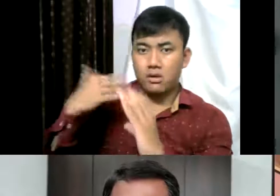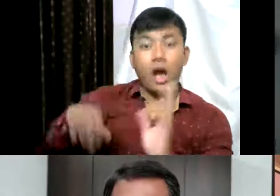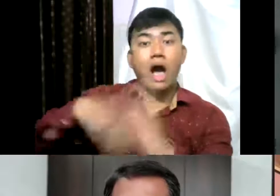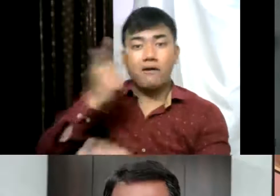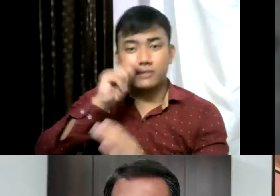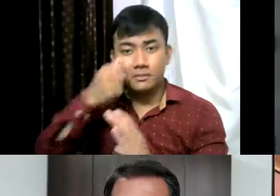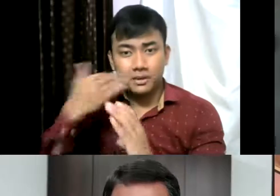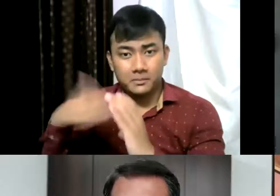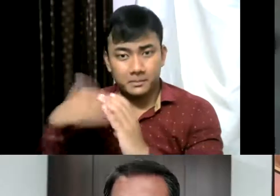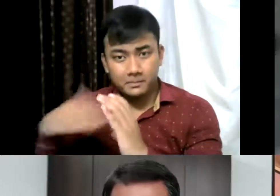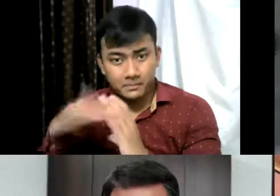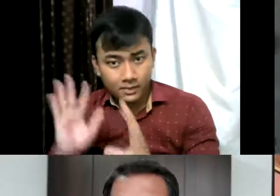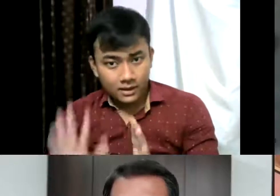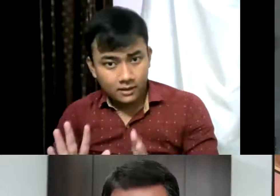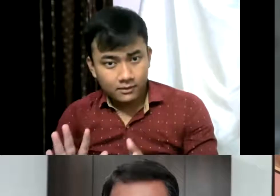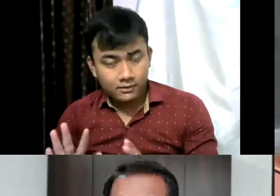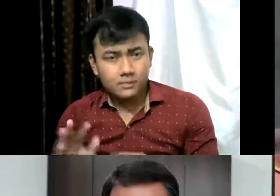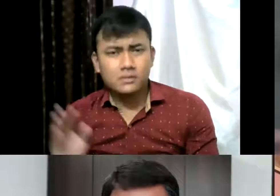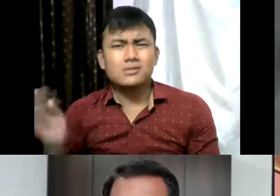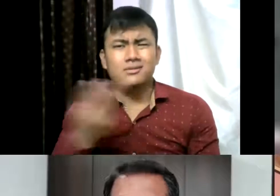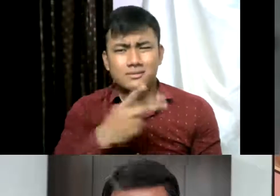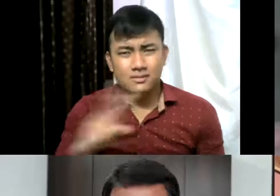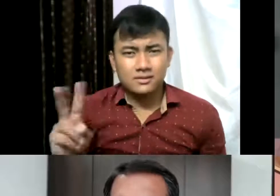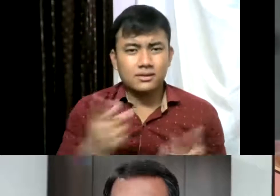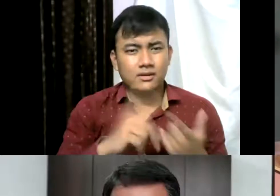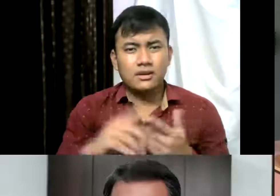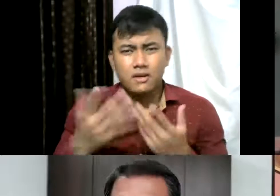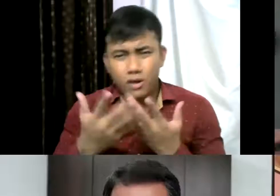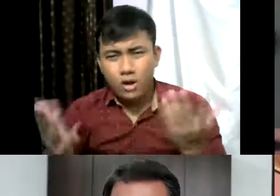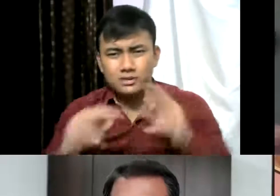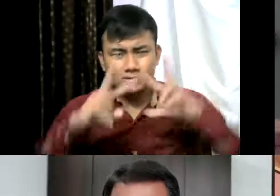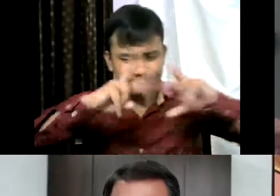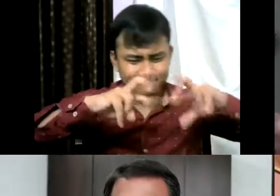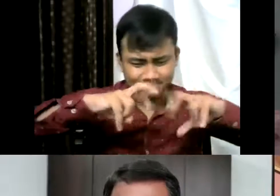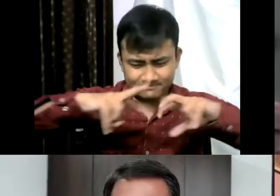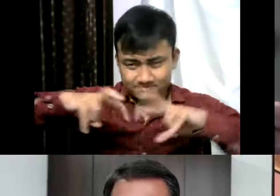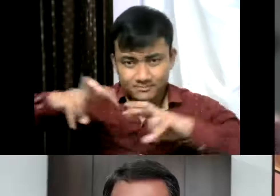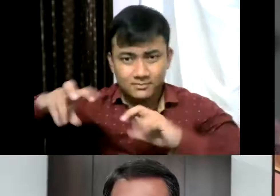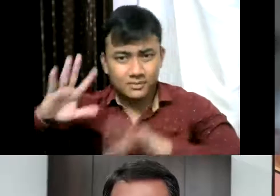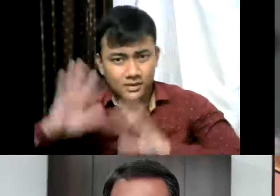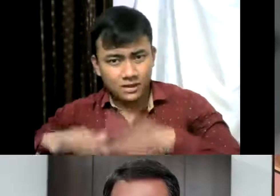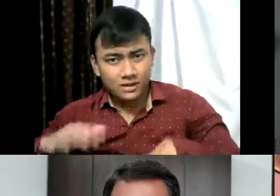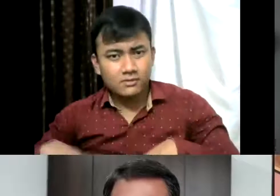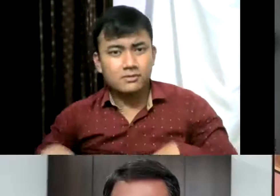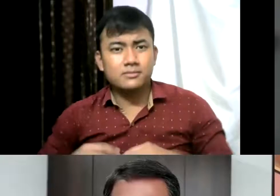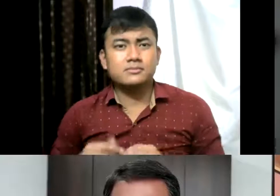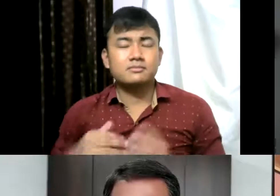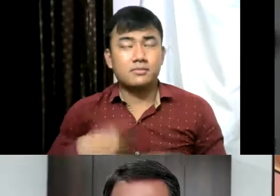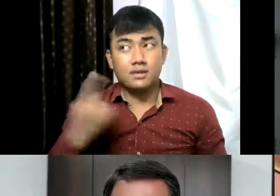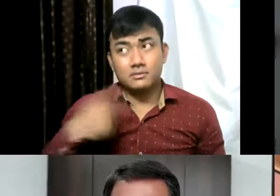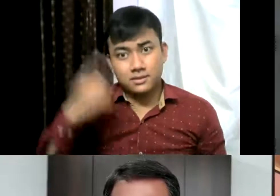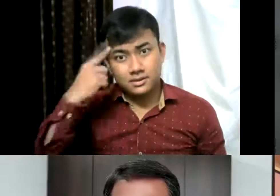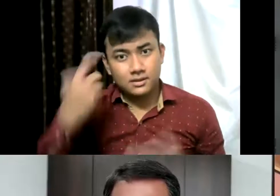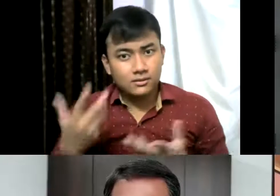Tinder, OkCupid, Hinge, Bumble, the Match Group, which owns most of them, was seeing all of these things. But I think once